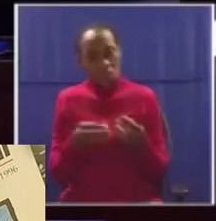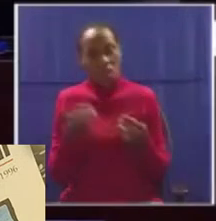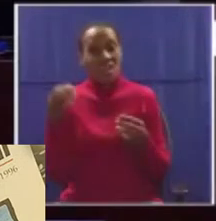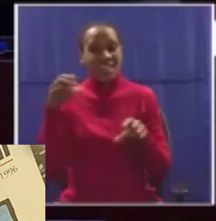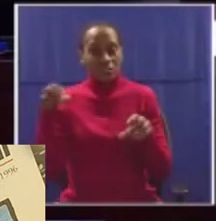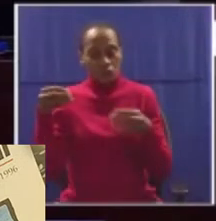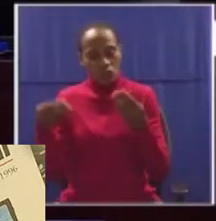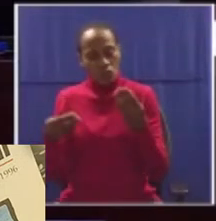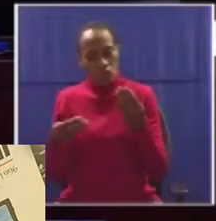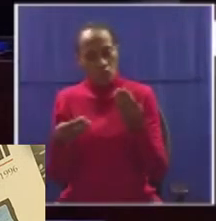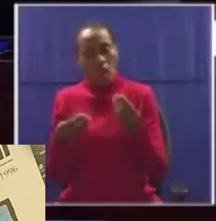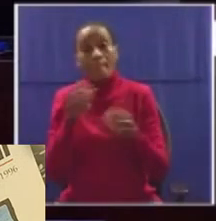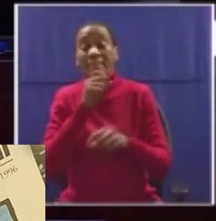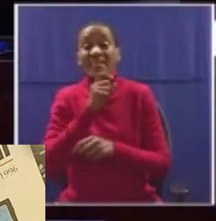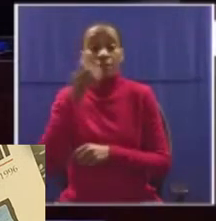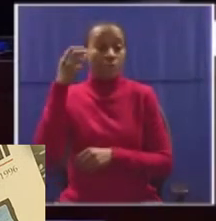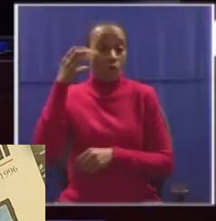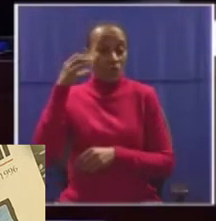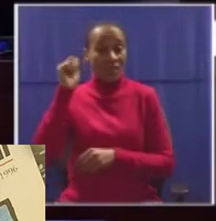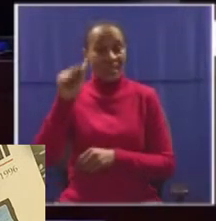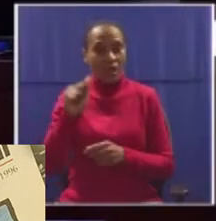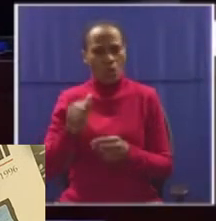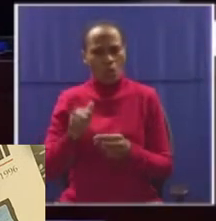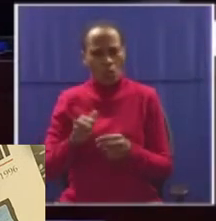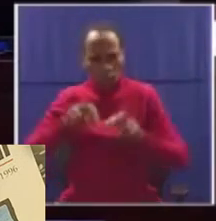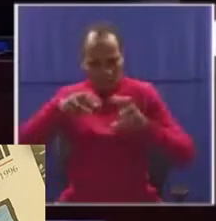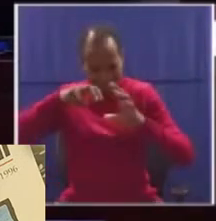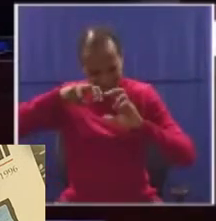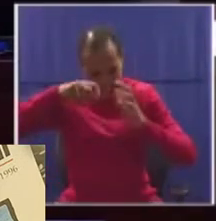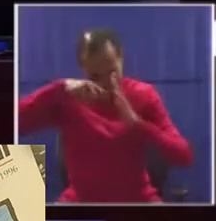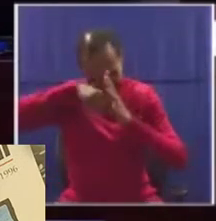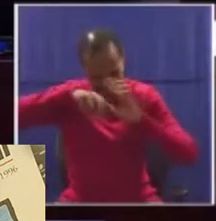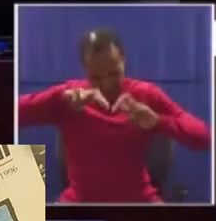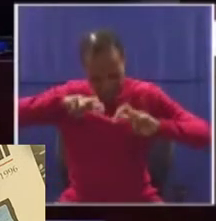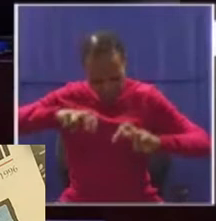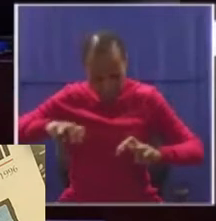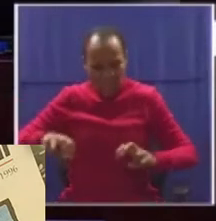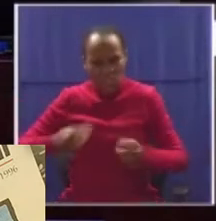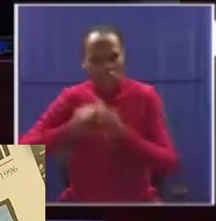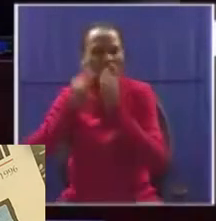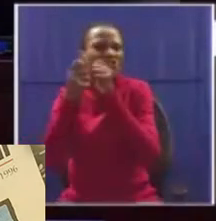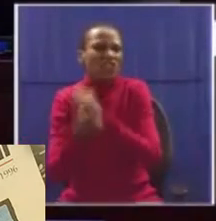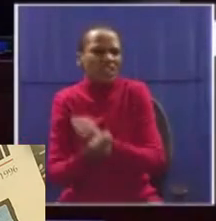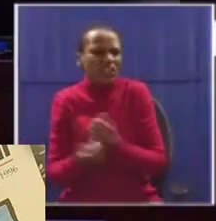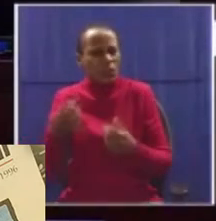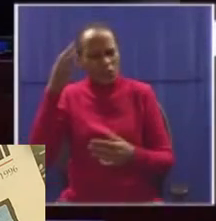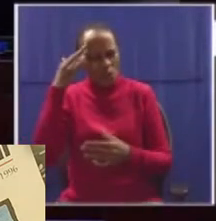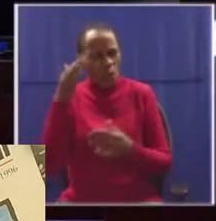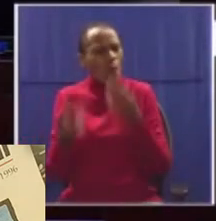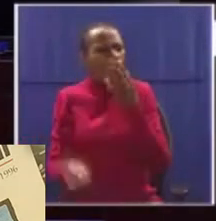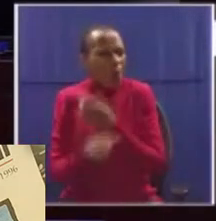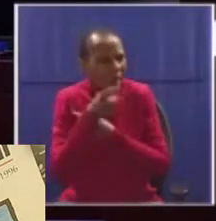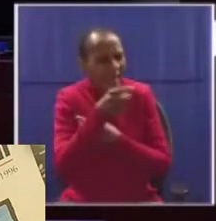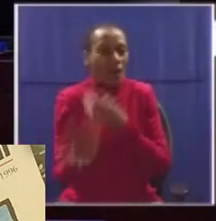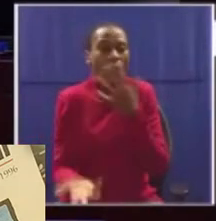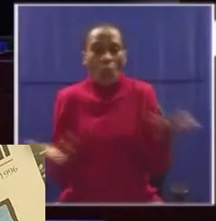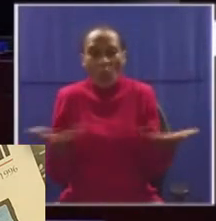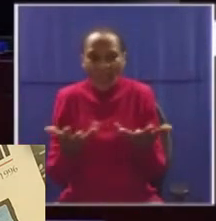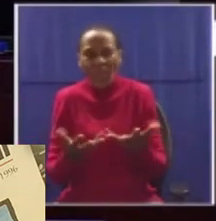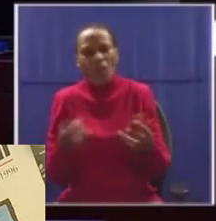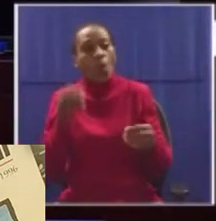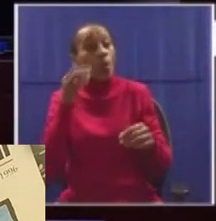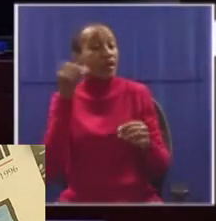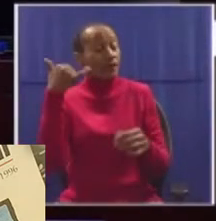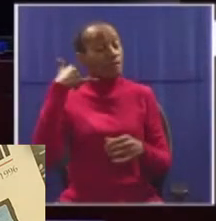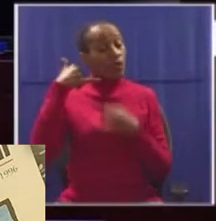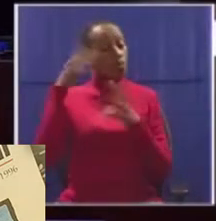intercept your calls and sms's turn your phone into a transmitter to track your movements and eavesdrop on